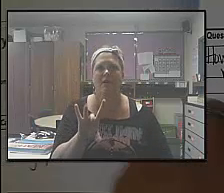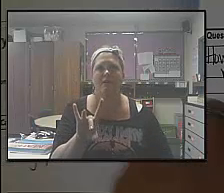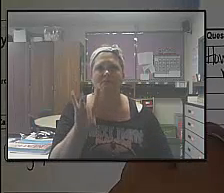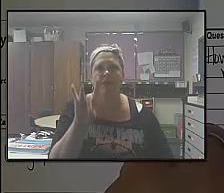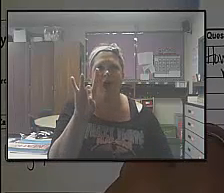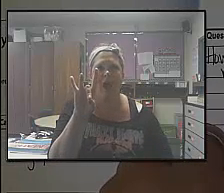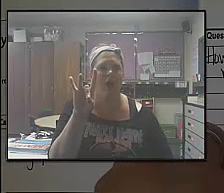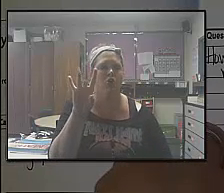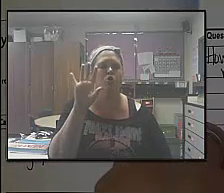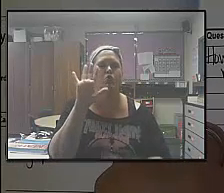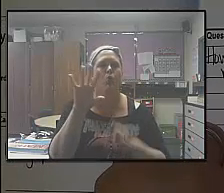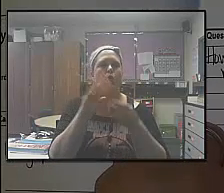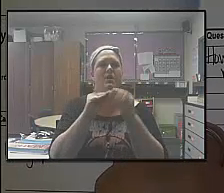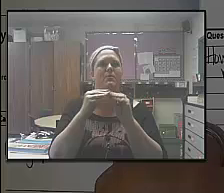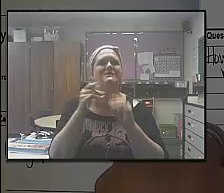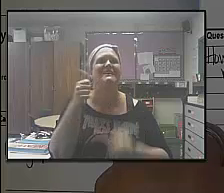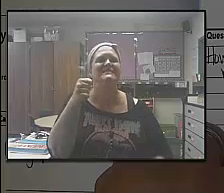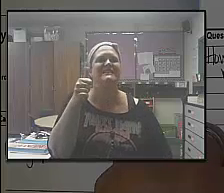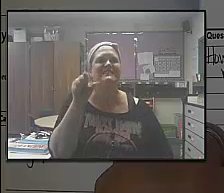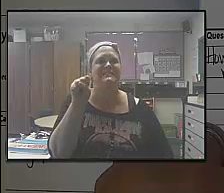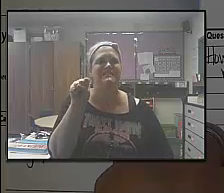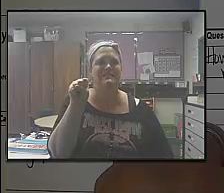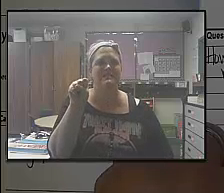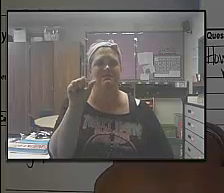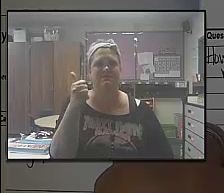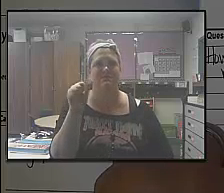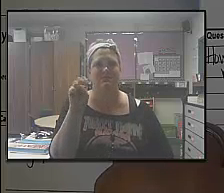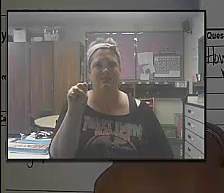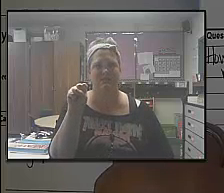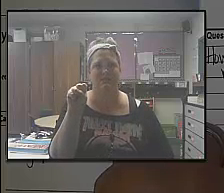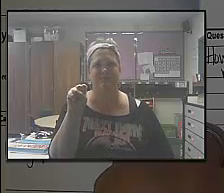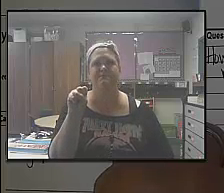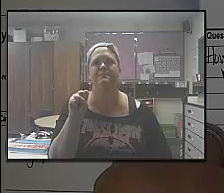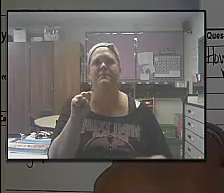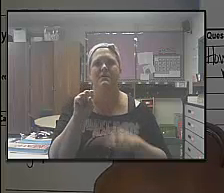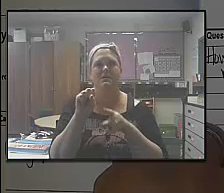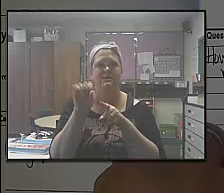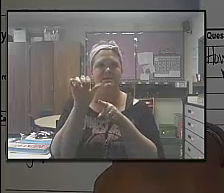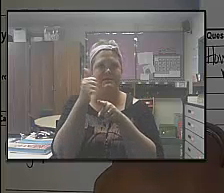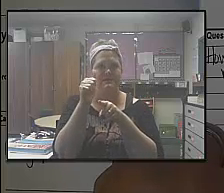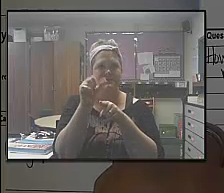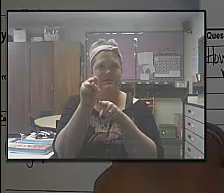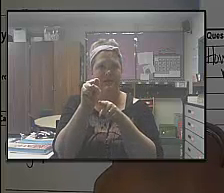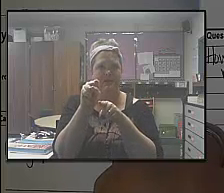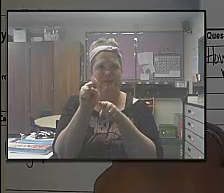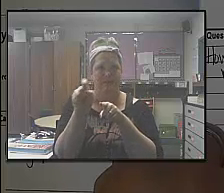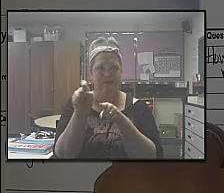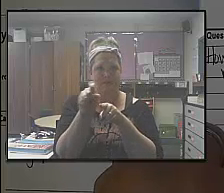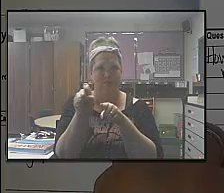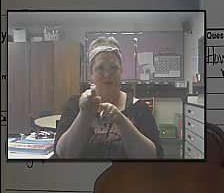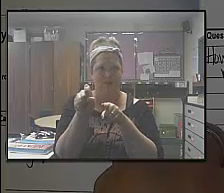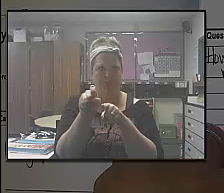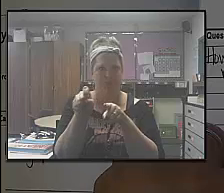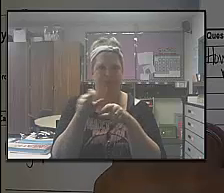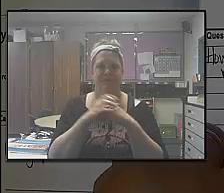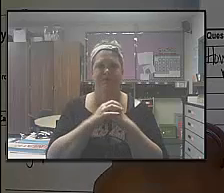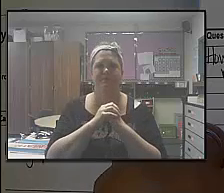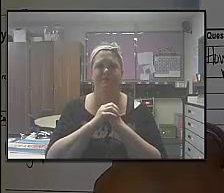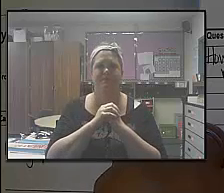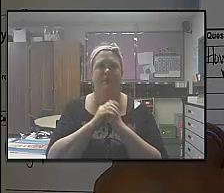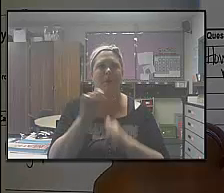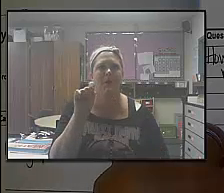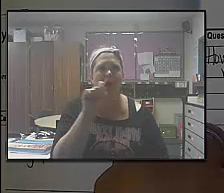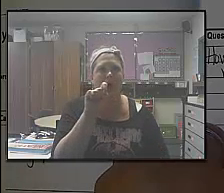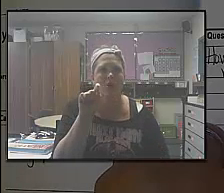Add with tens. Let's get the number in the tens place. With hundreds? Add with hundreds? Magic, Mrs. Rachel. You're